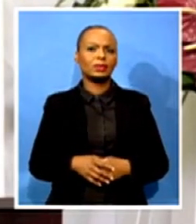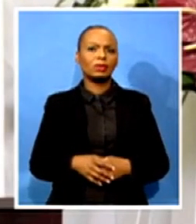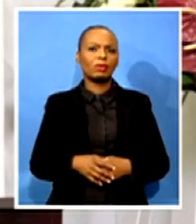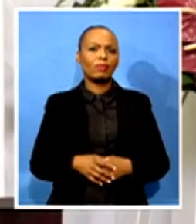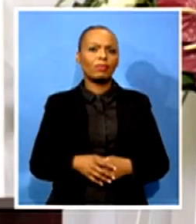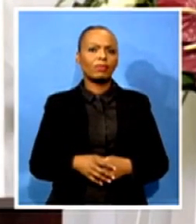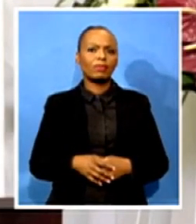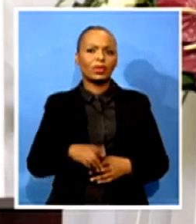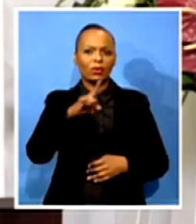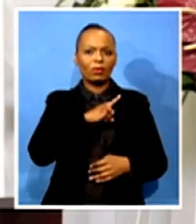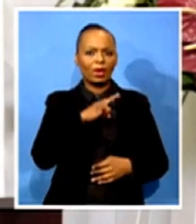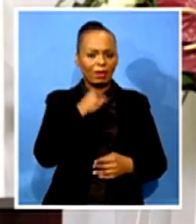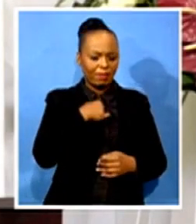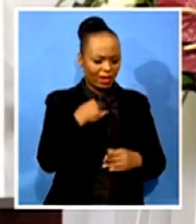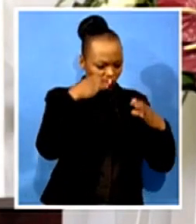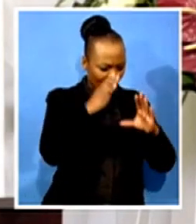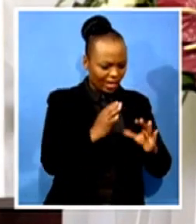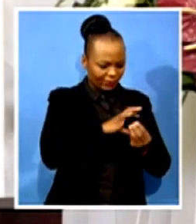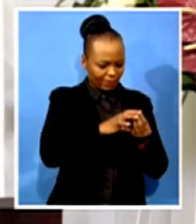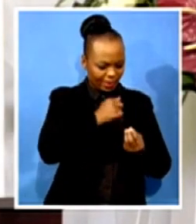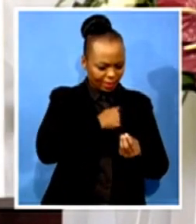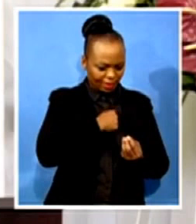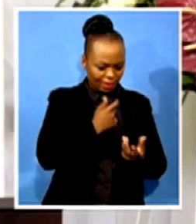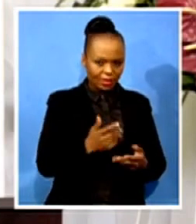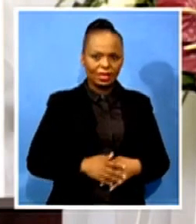Clermont. Yes. So,